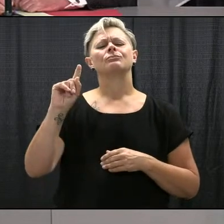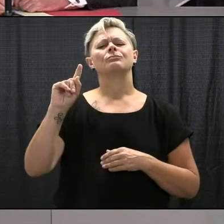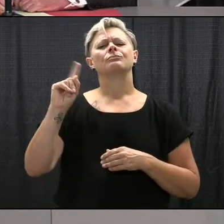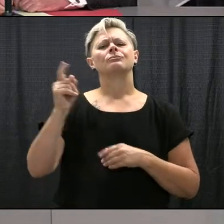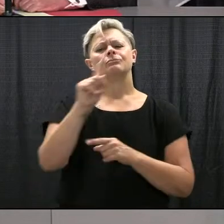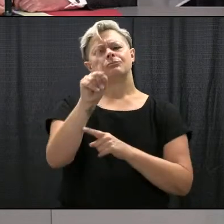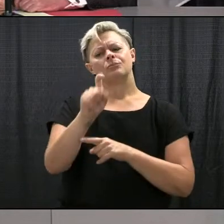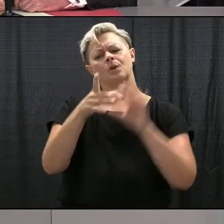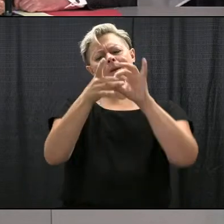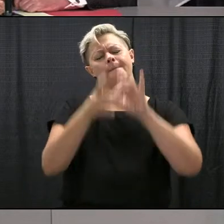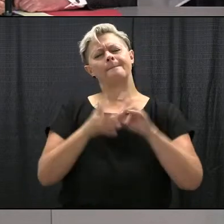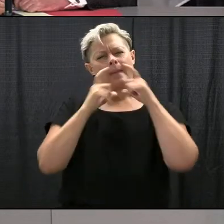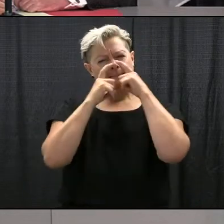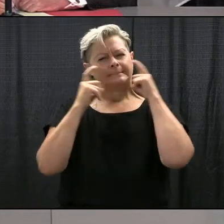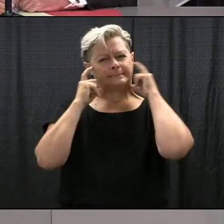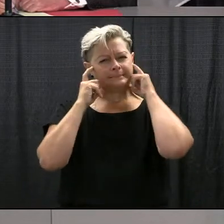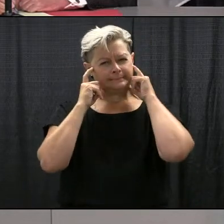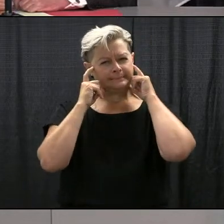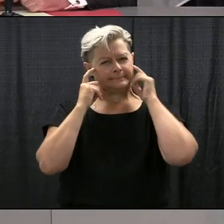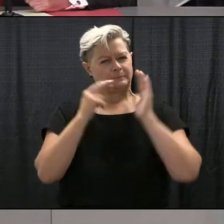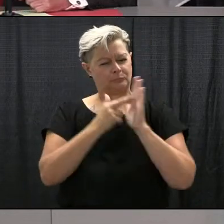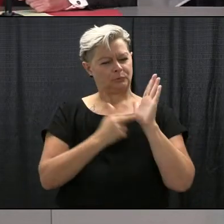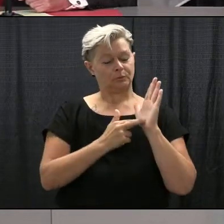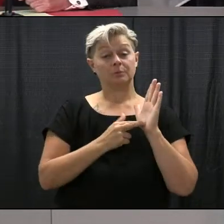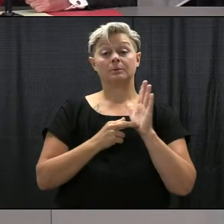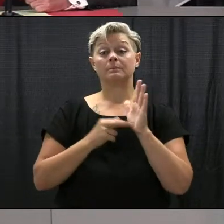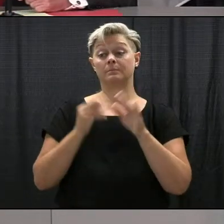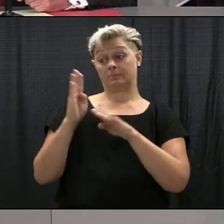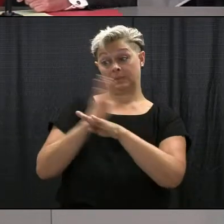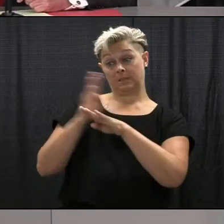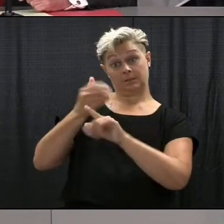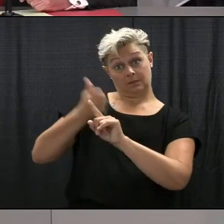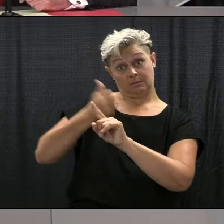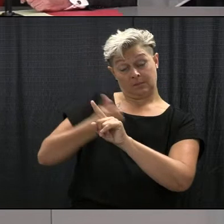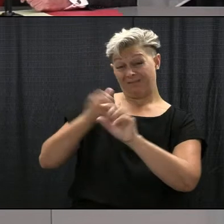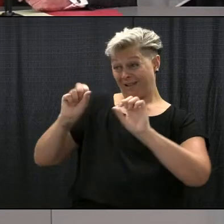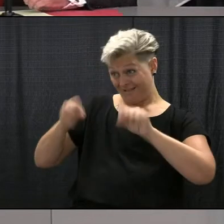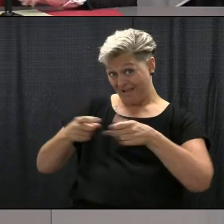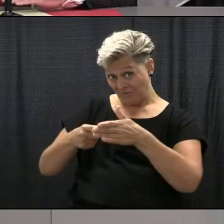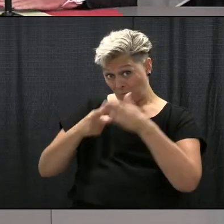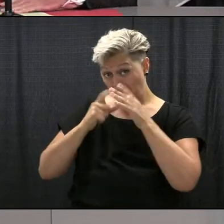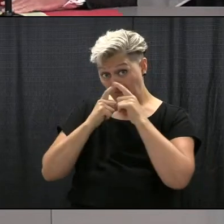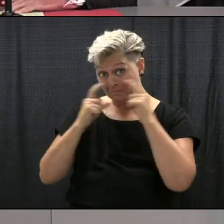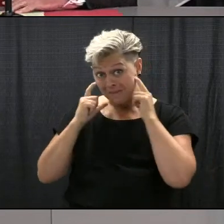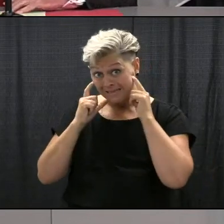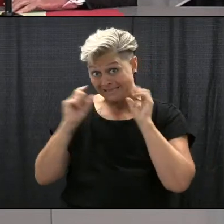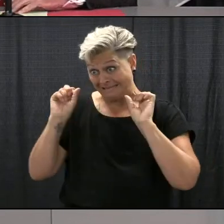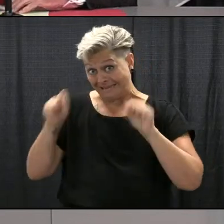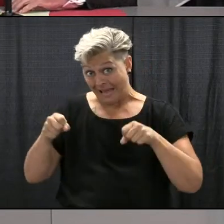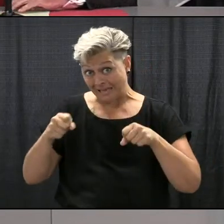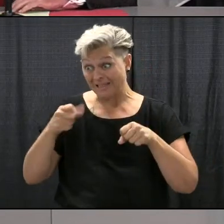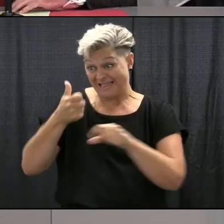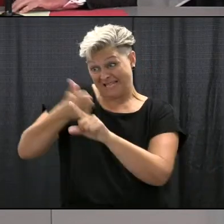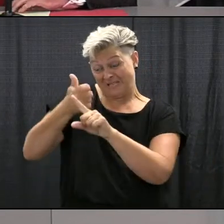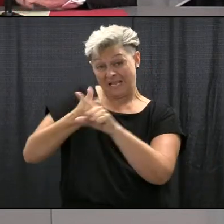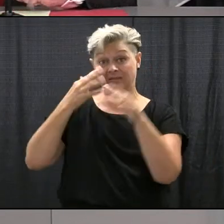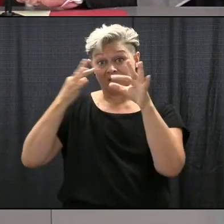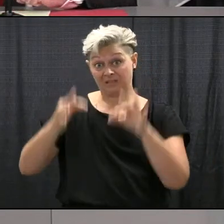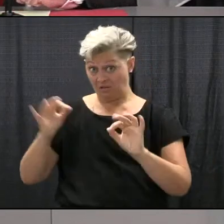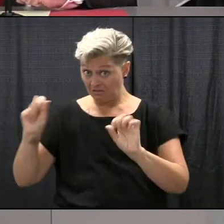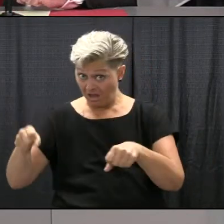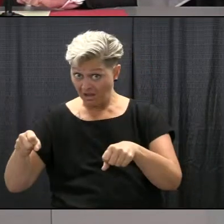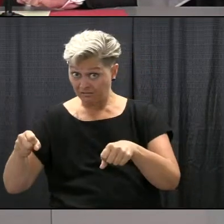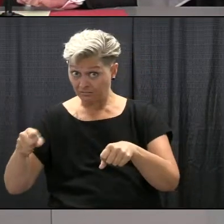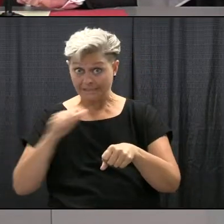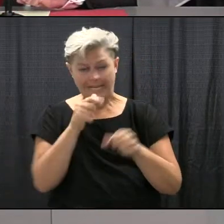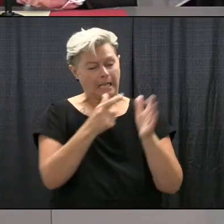is about the mask mandate. Will businesses be able to specifically require masks within their own establishments after the mandate is